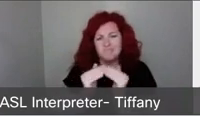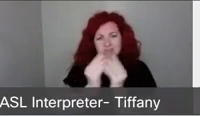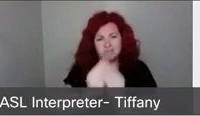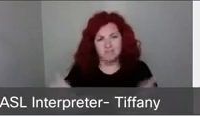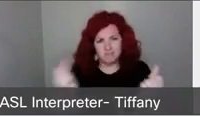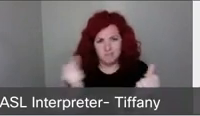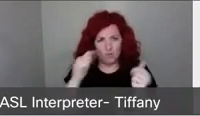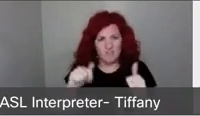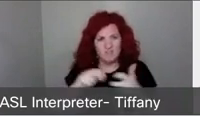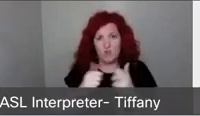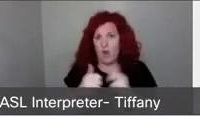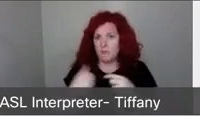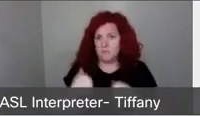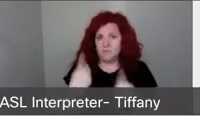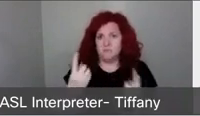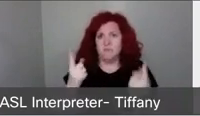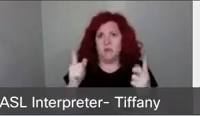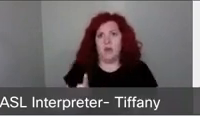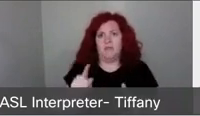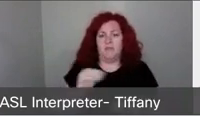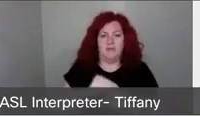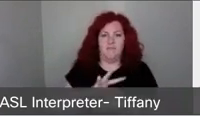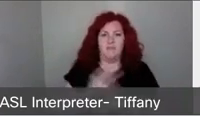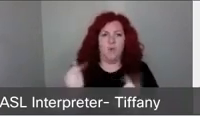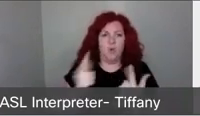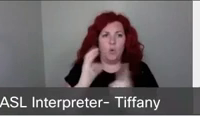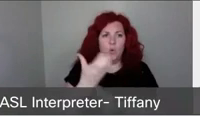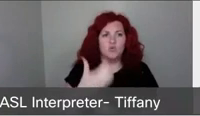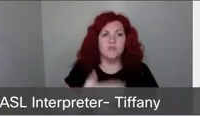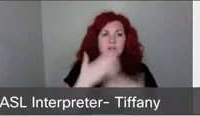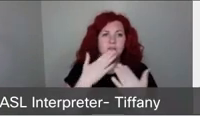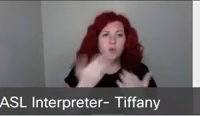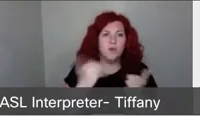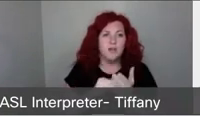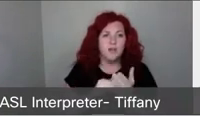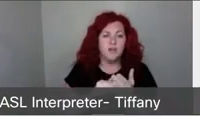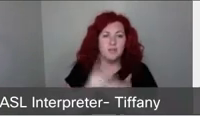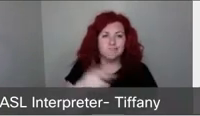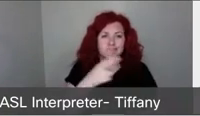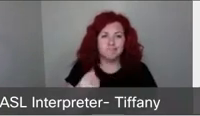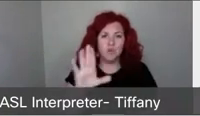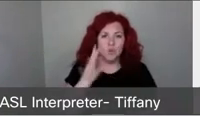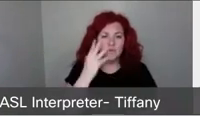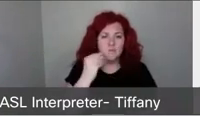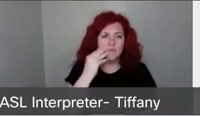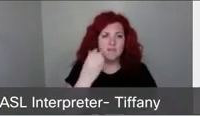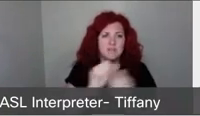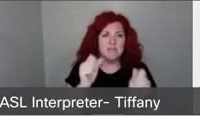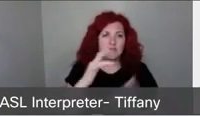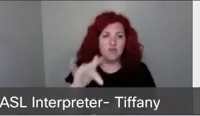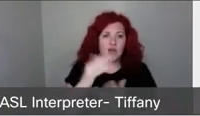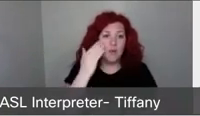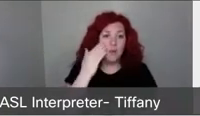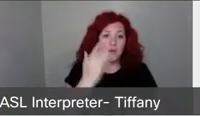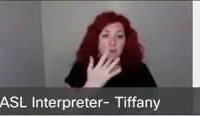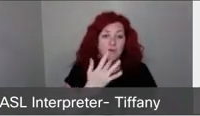problem that has been vexing all cultures in this area. Thank you, and again, I wish you Godspeed on your journey. Safe travels. I know you'd rather be here